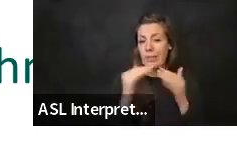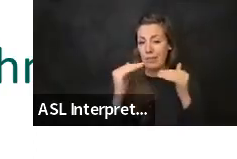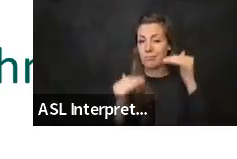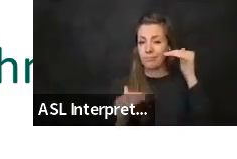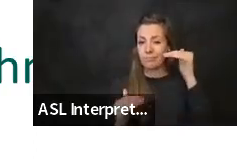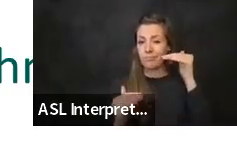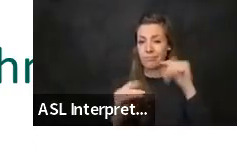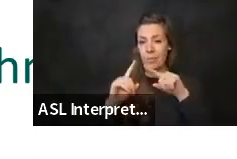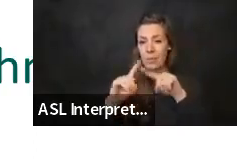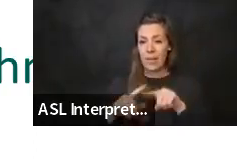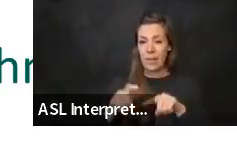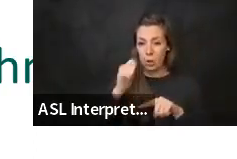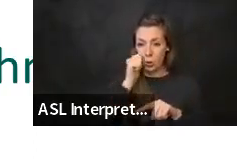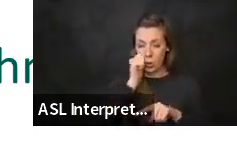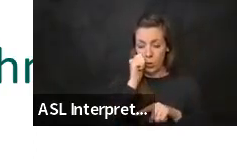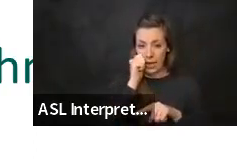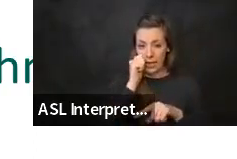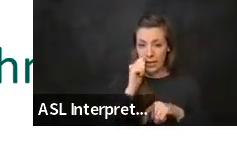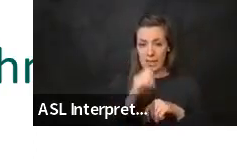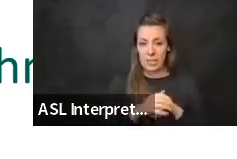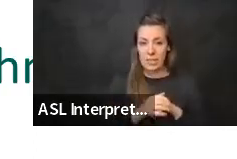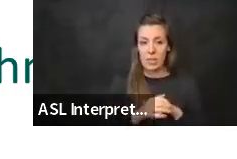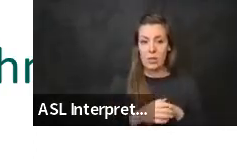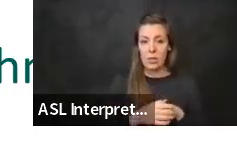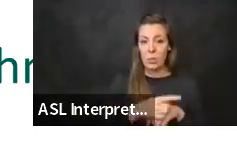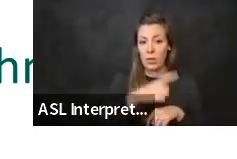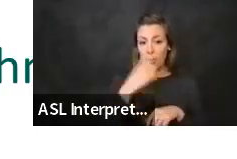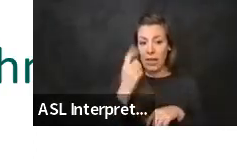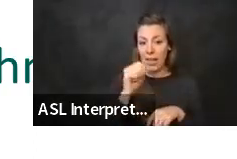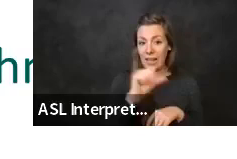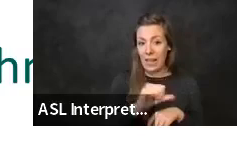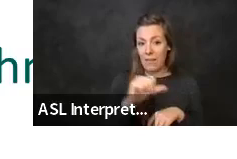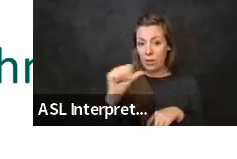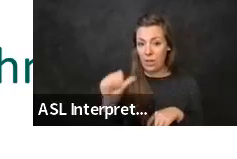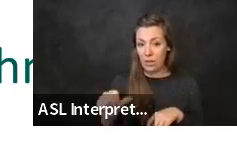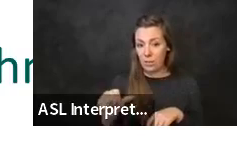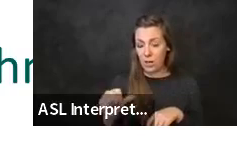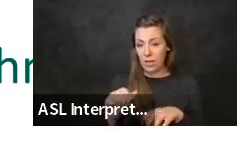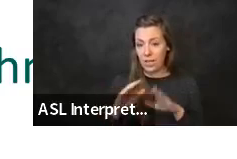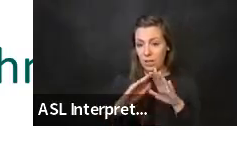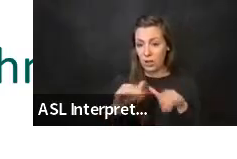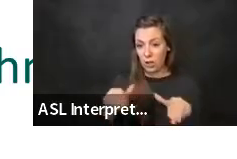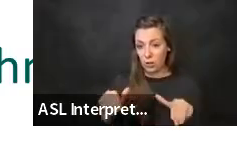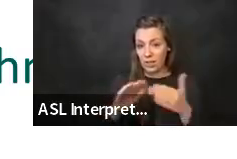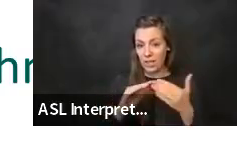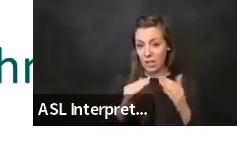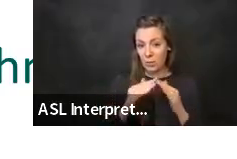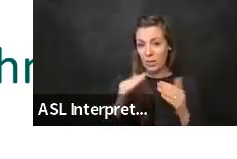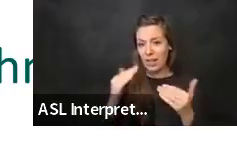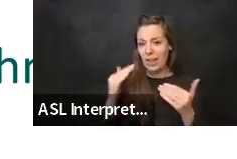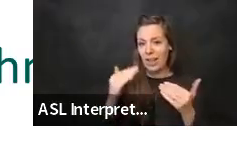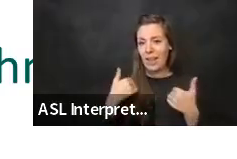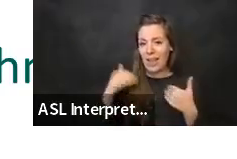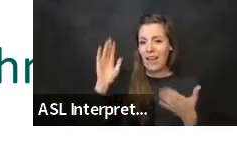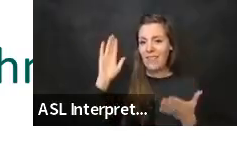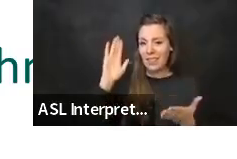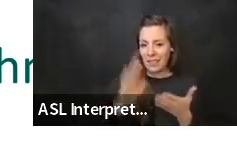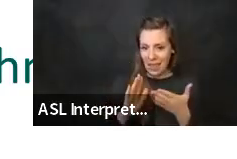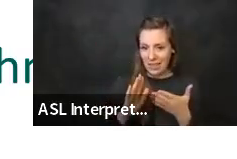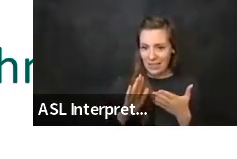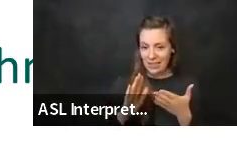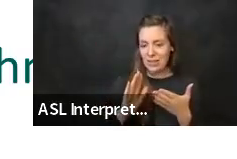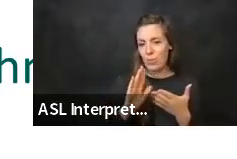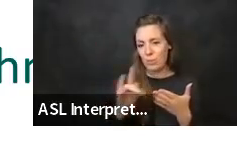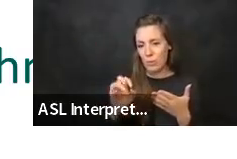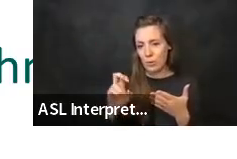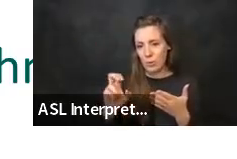race ethnicity, with Black, African American children in the community with